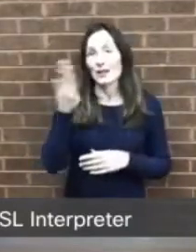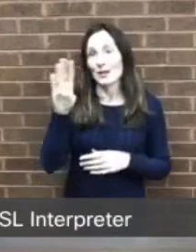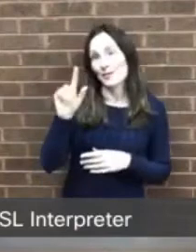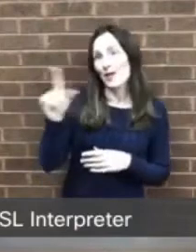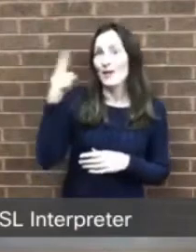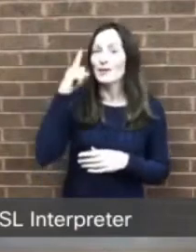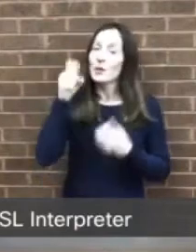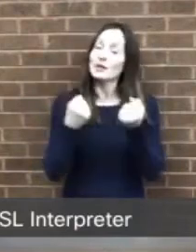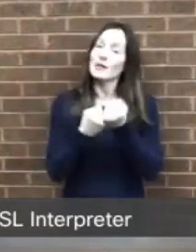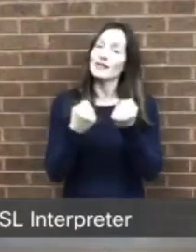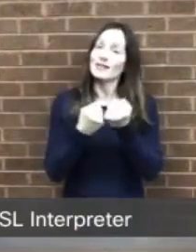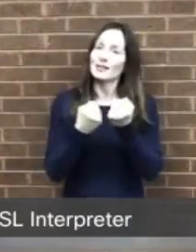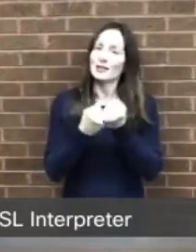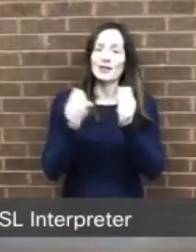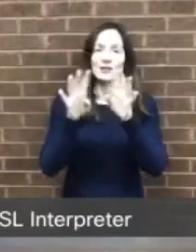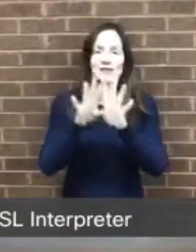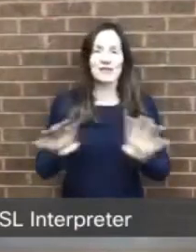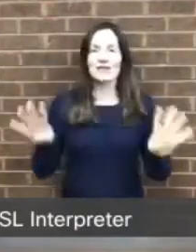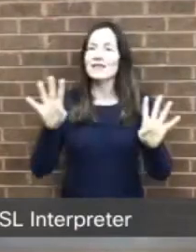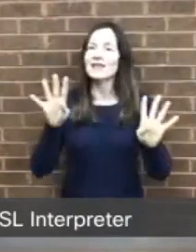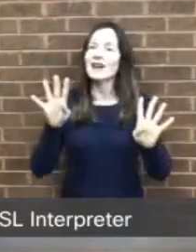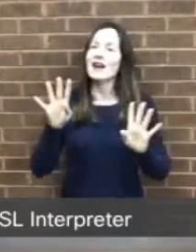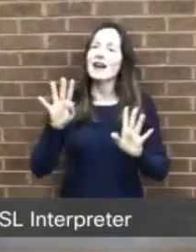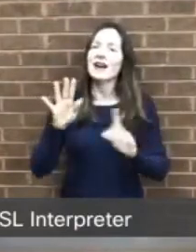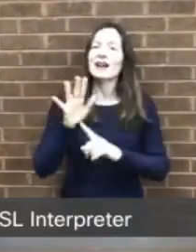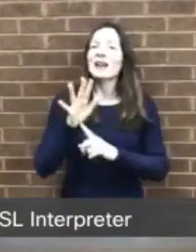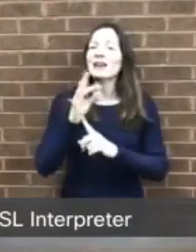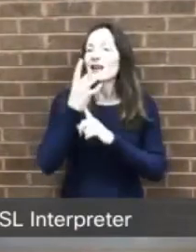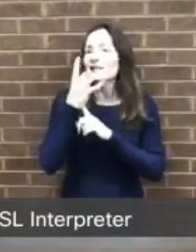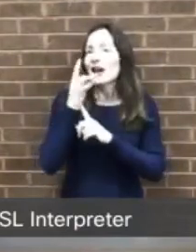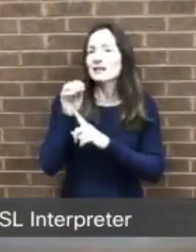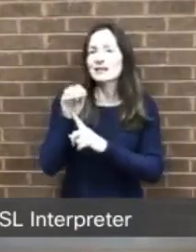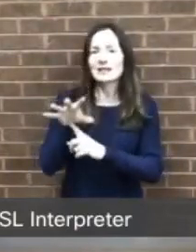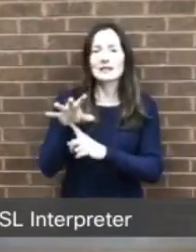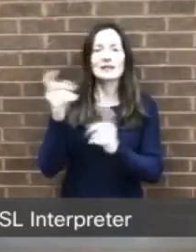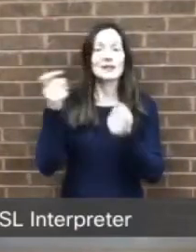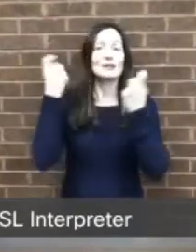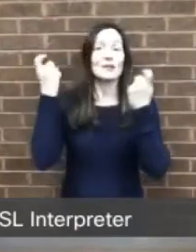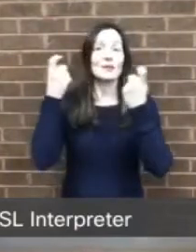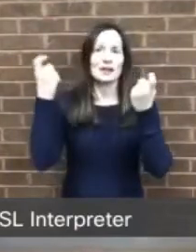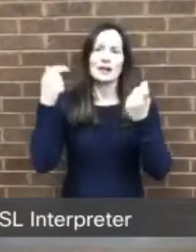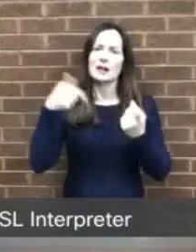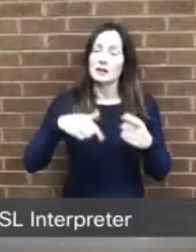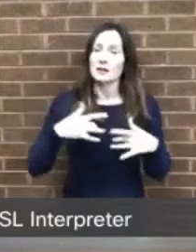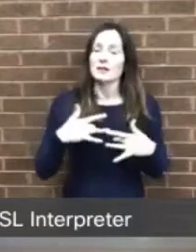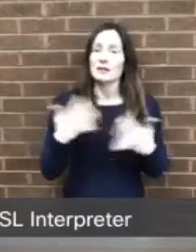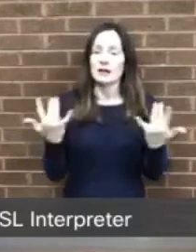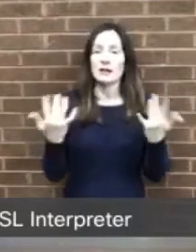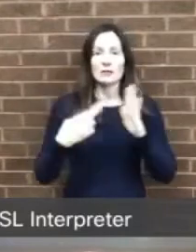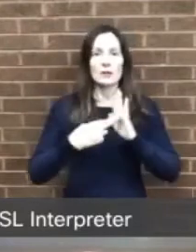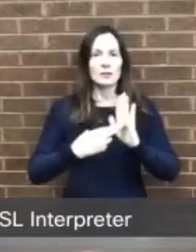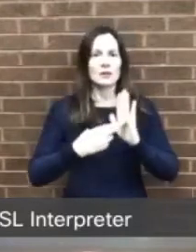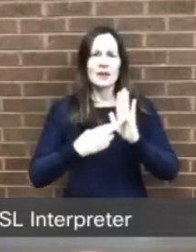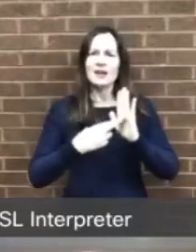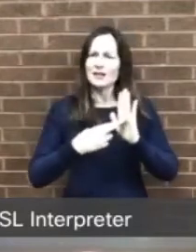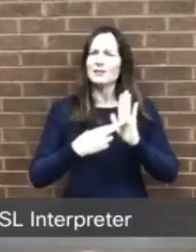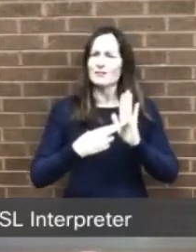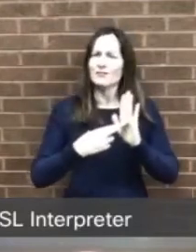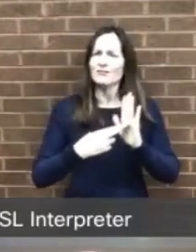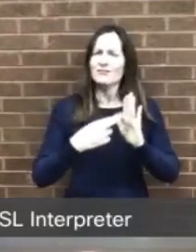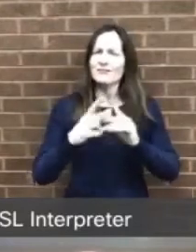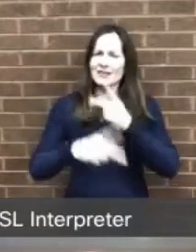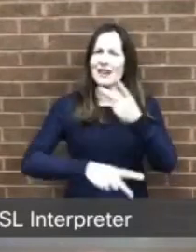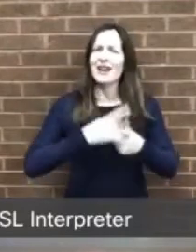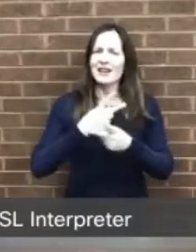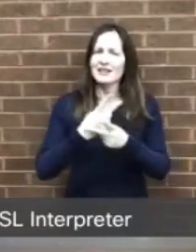Hanukkah candle lighting ceremony again this year. This event truly represents the type of community building that the Jewish